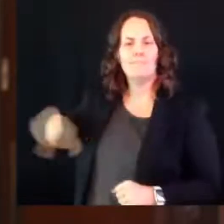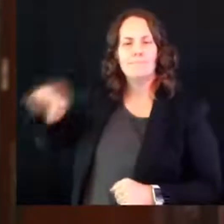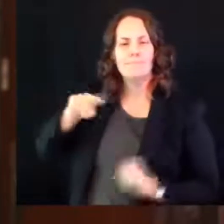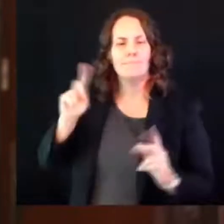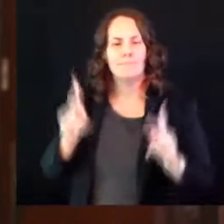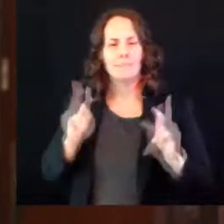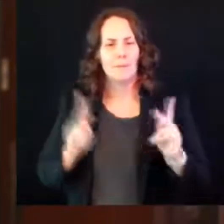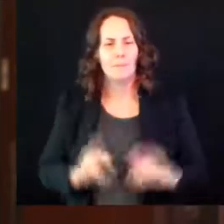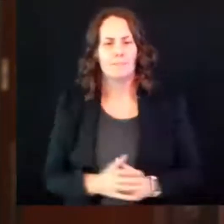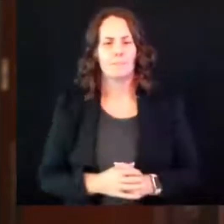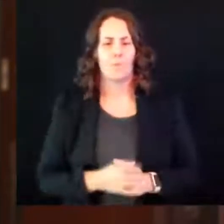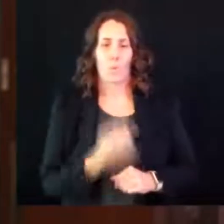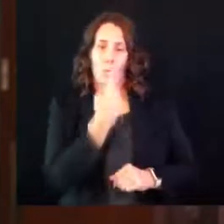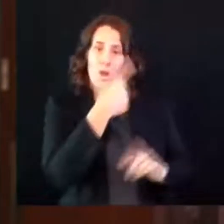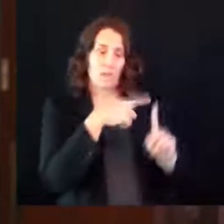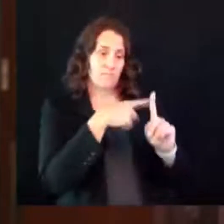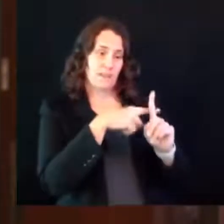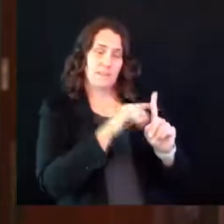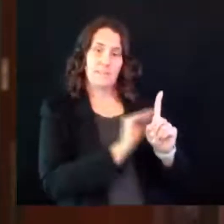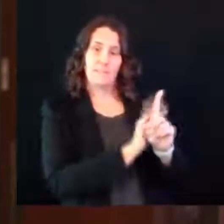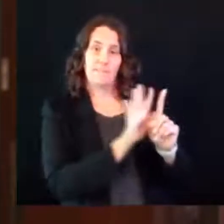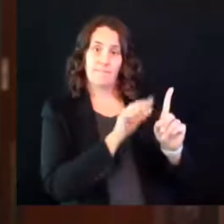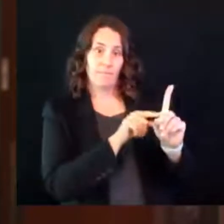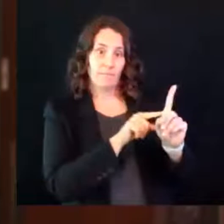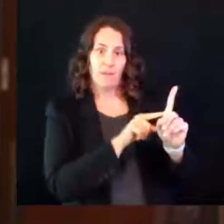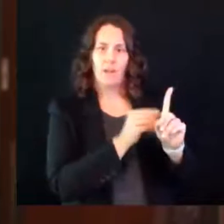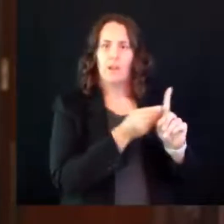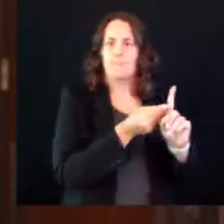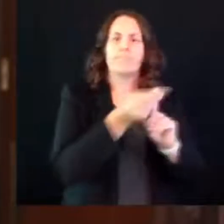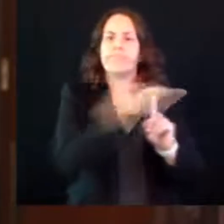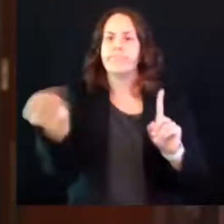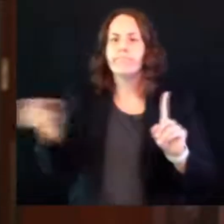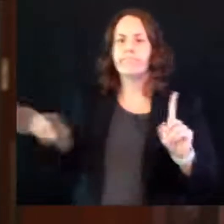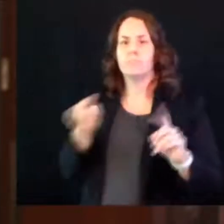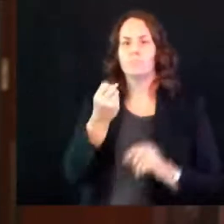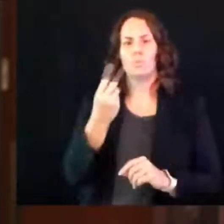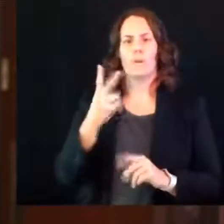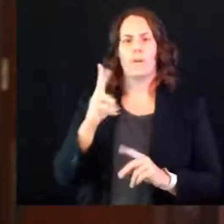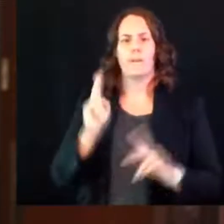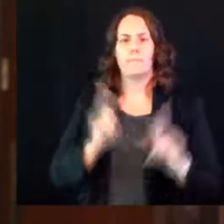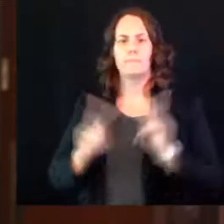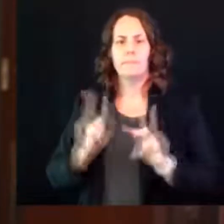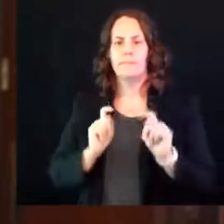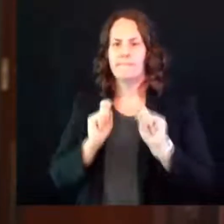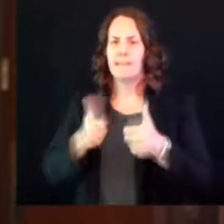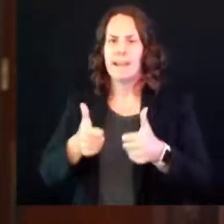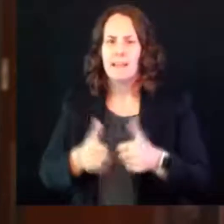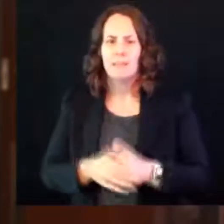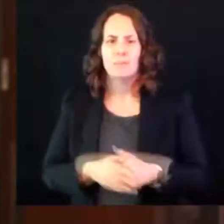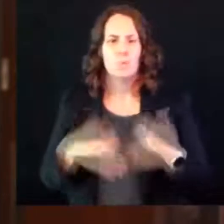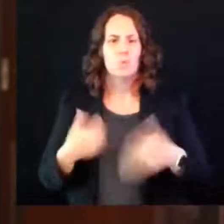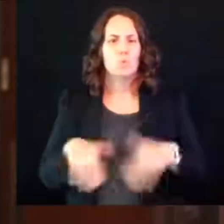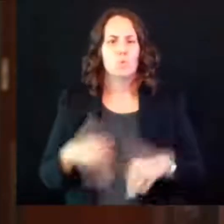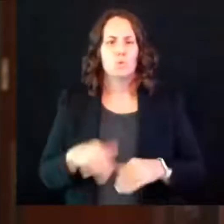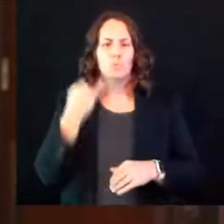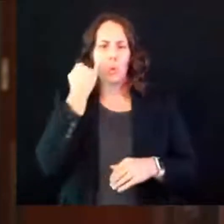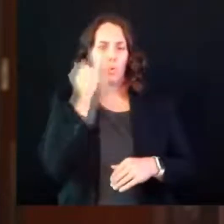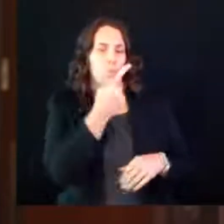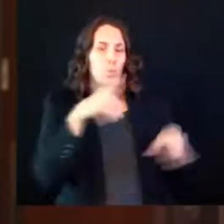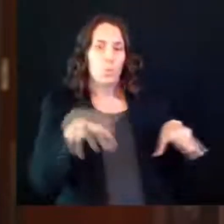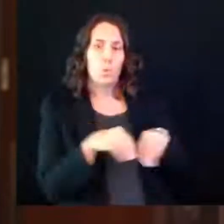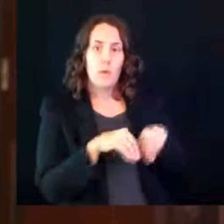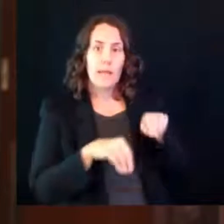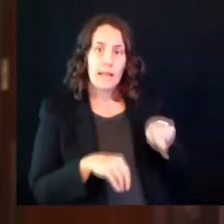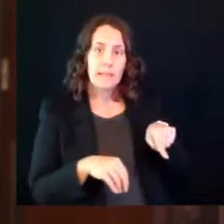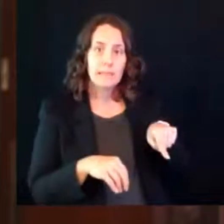eye, how one dinner party or one wedding can lead to weeks of recovery, and how our economy, our